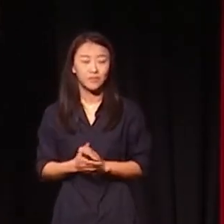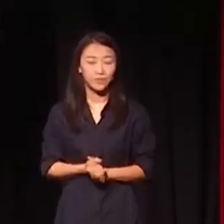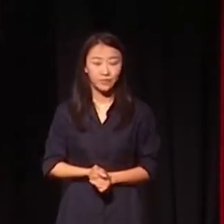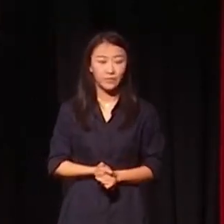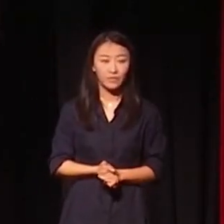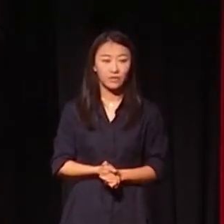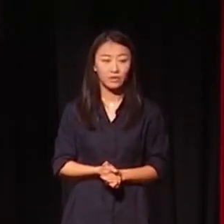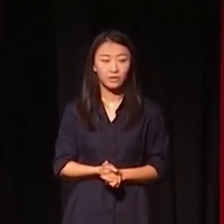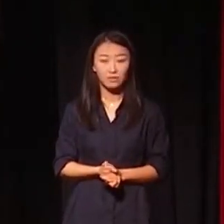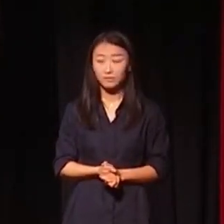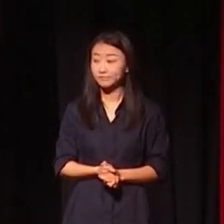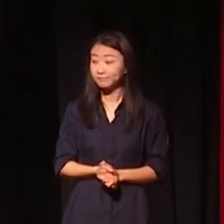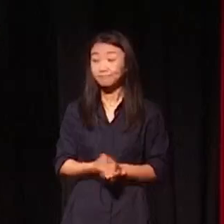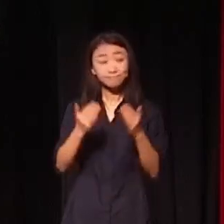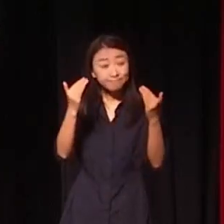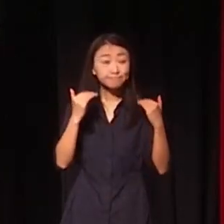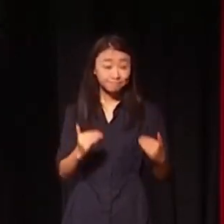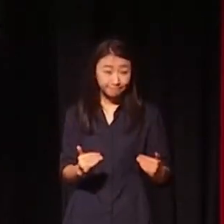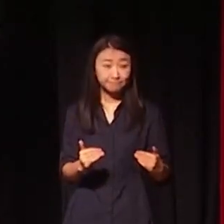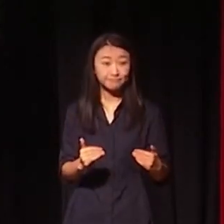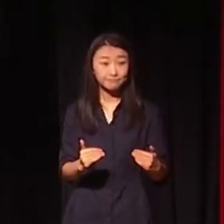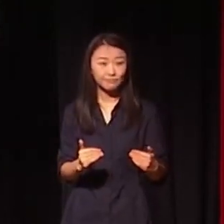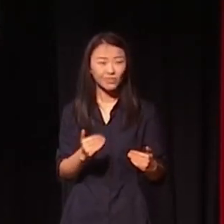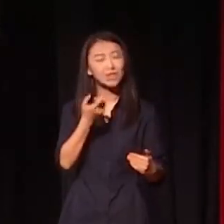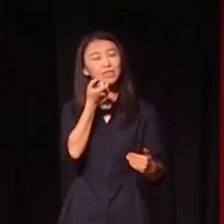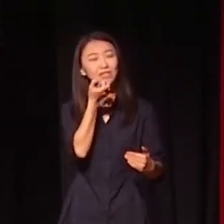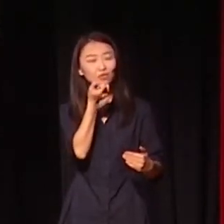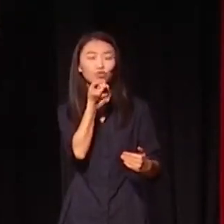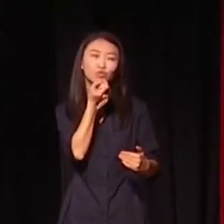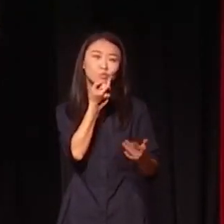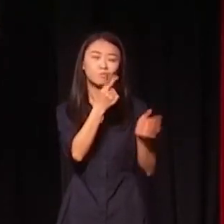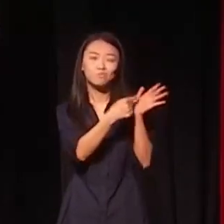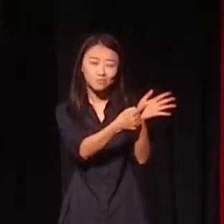So I'm going to go through now sort of a bit of a